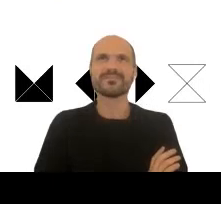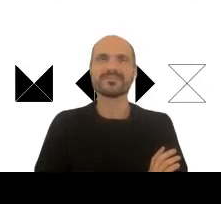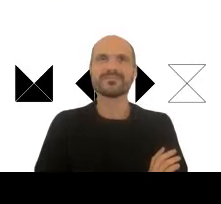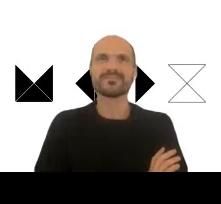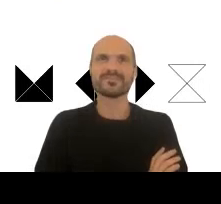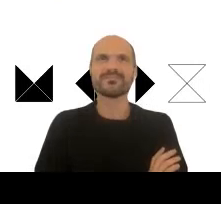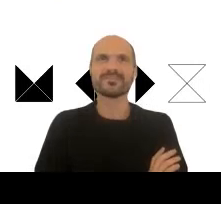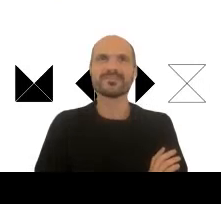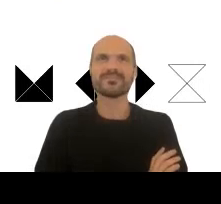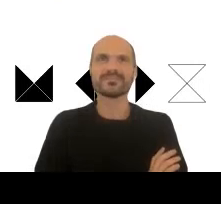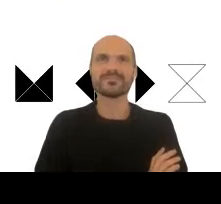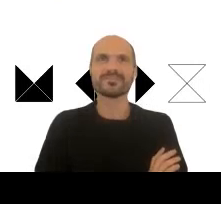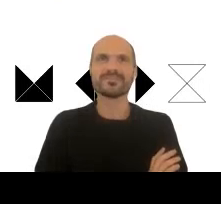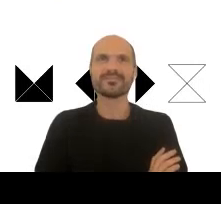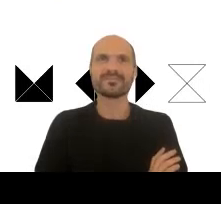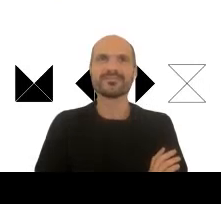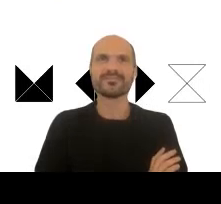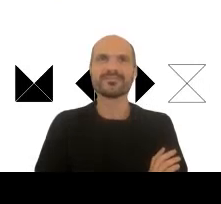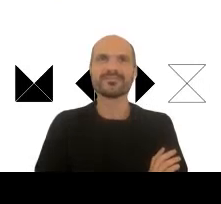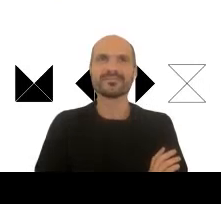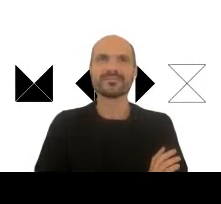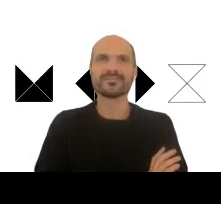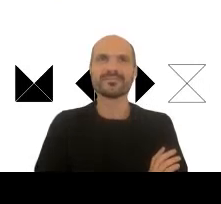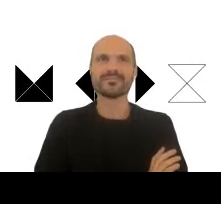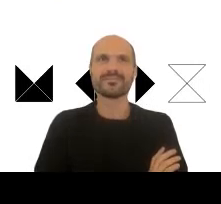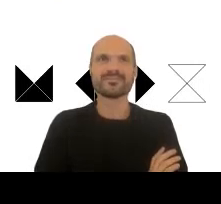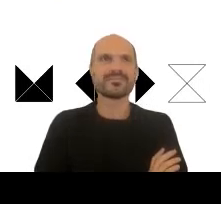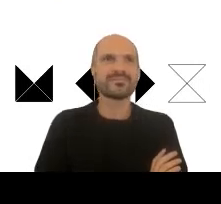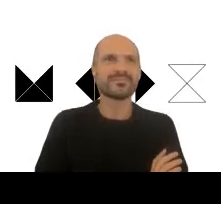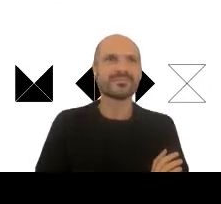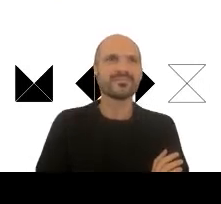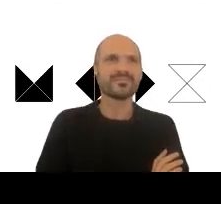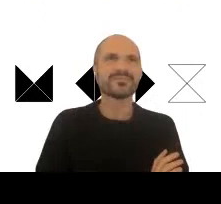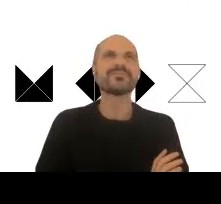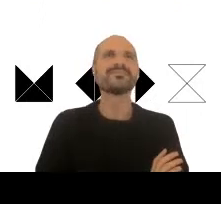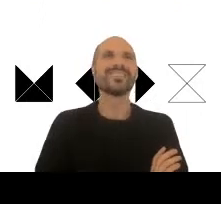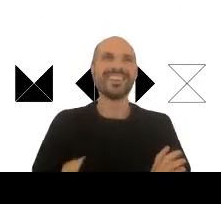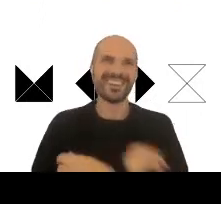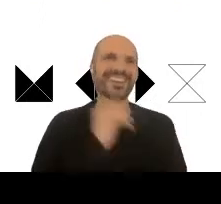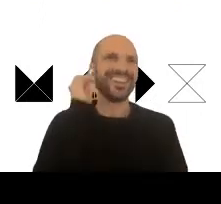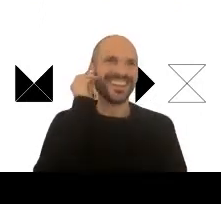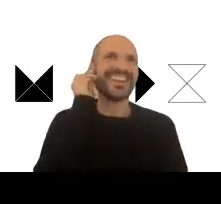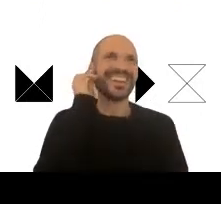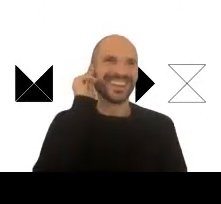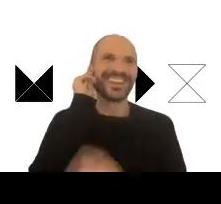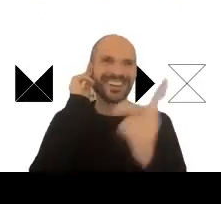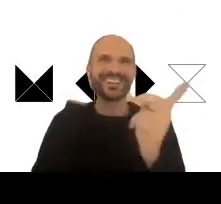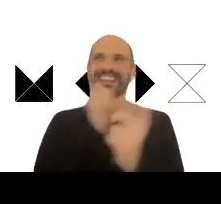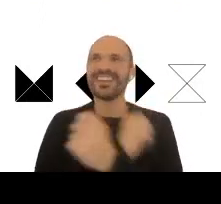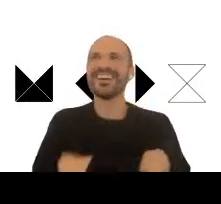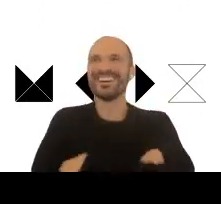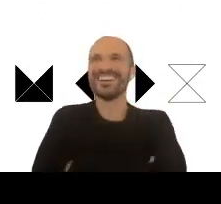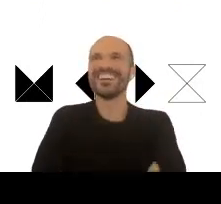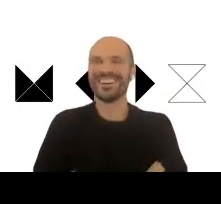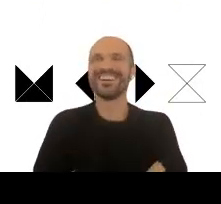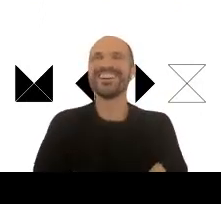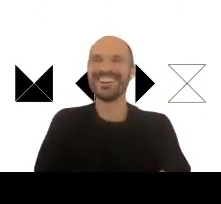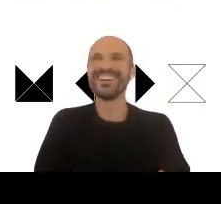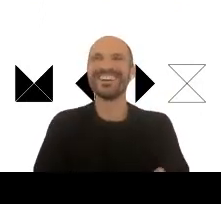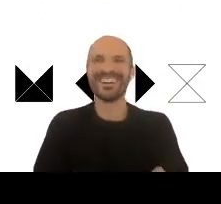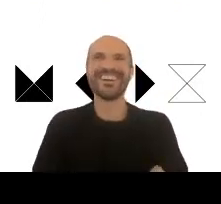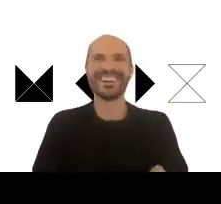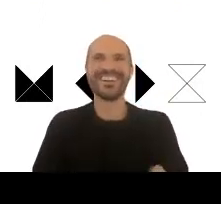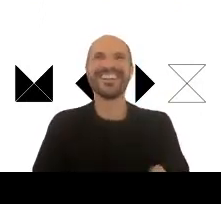2 years ago, and he also brought the president of Iceland, who's there on the picture. So it was a